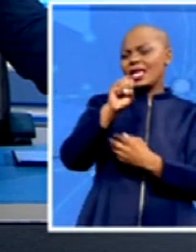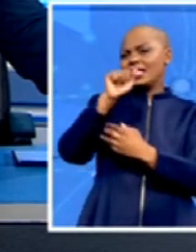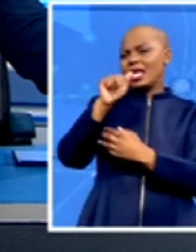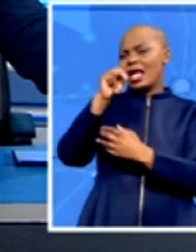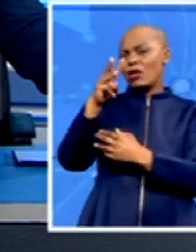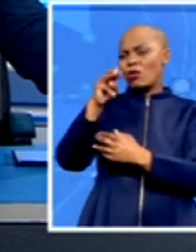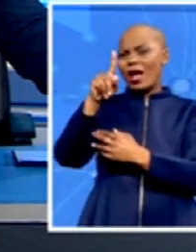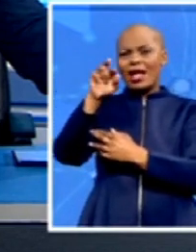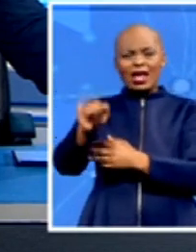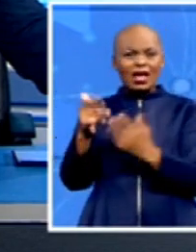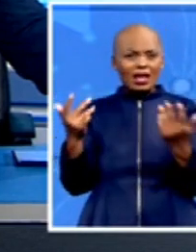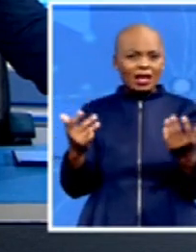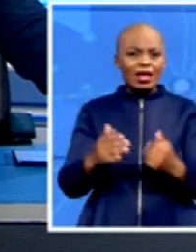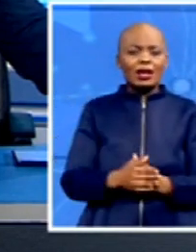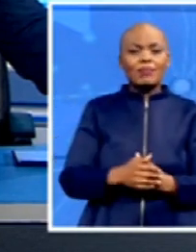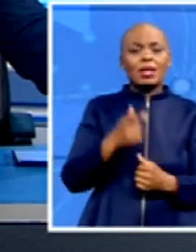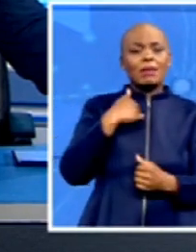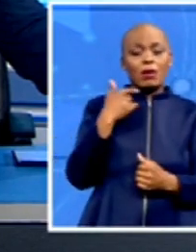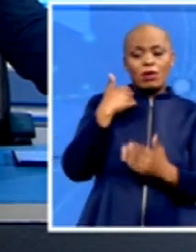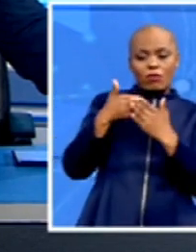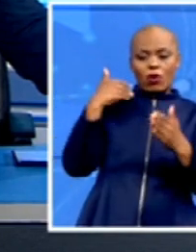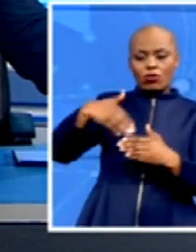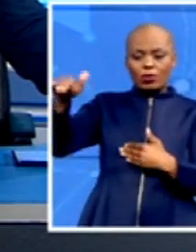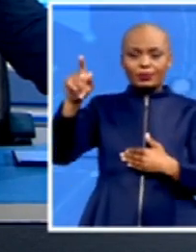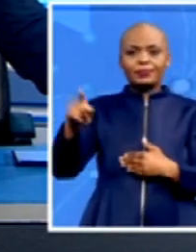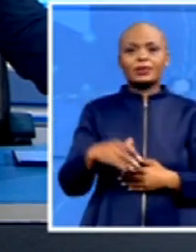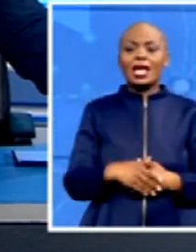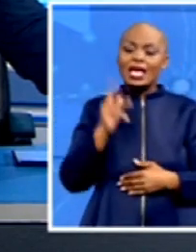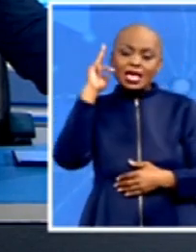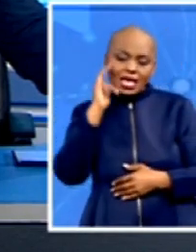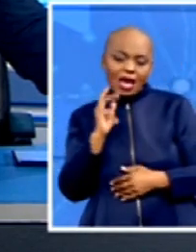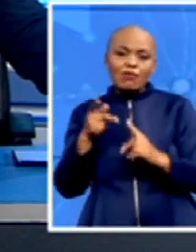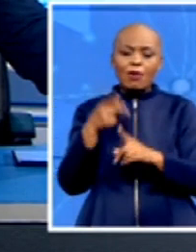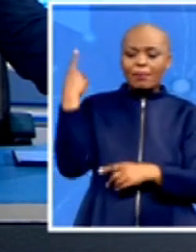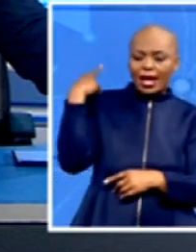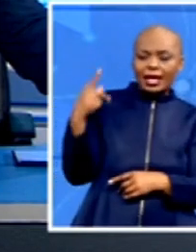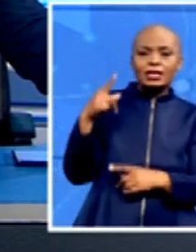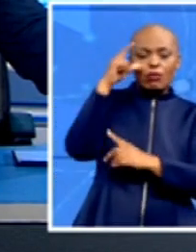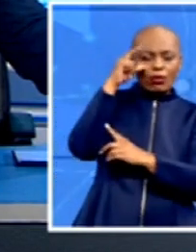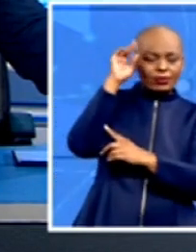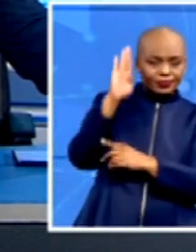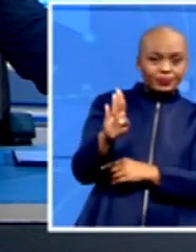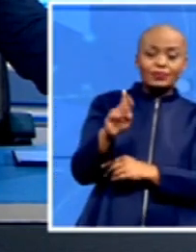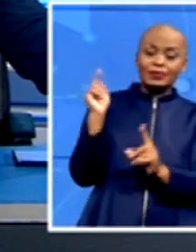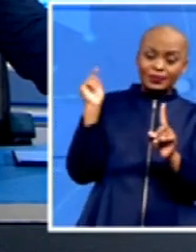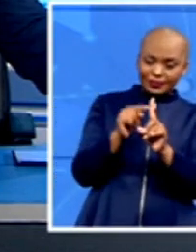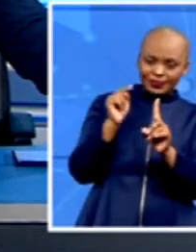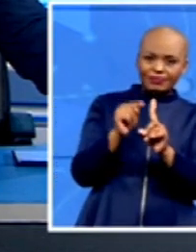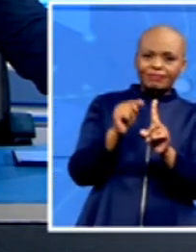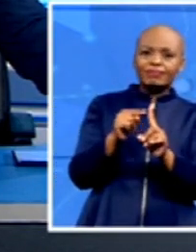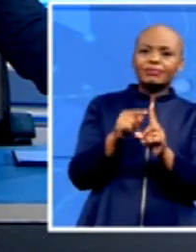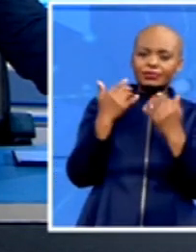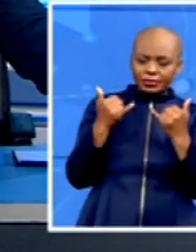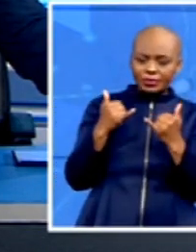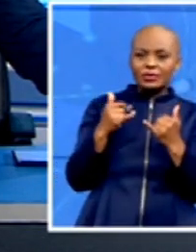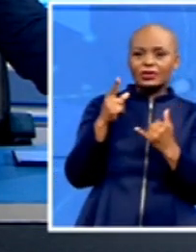heard from Prince Mangosuthu Buthelezi a little earlier on, reacting to the outcome of the court application. Remind the viewers what he had to